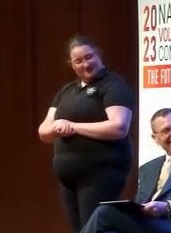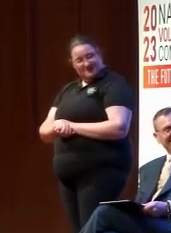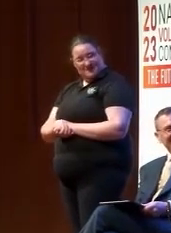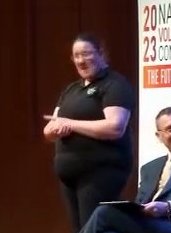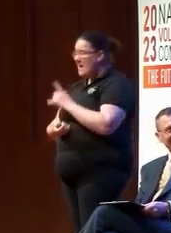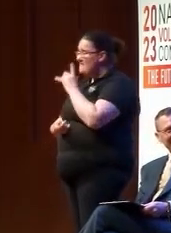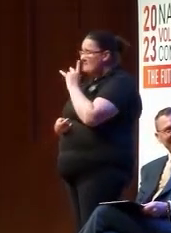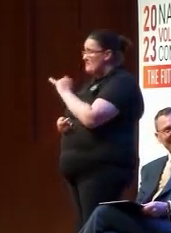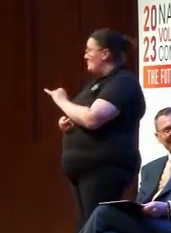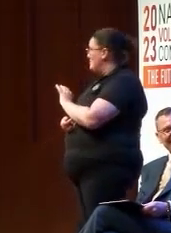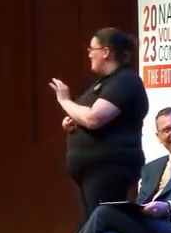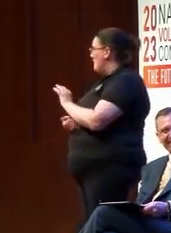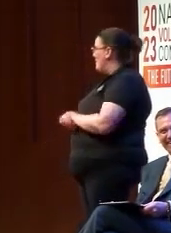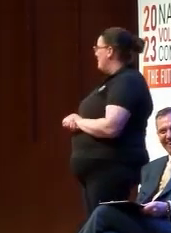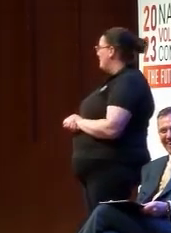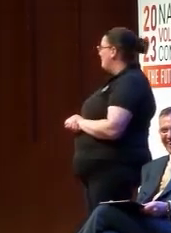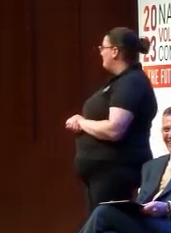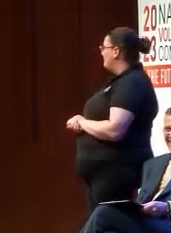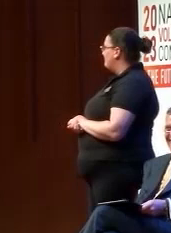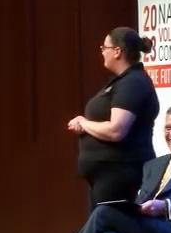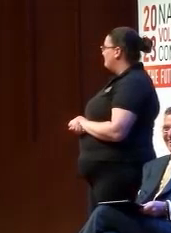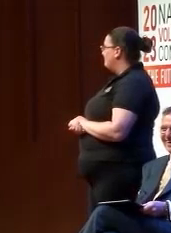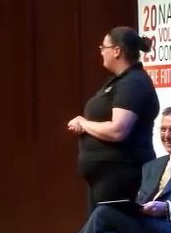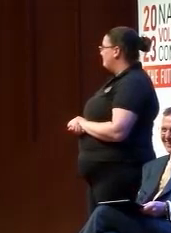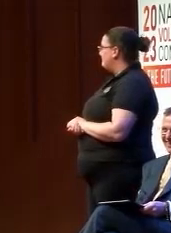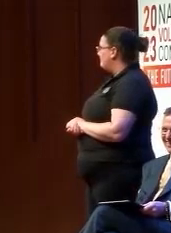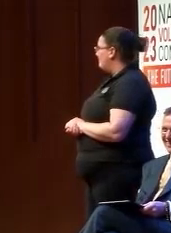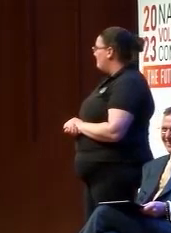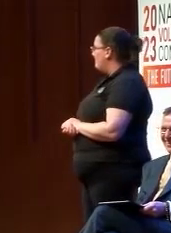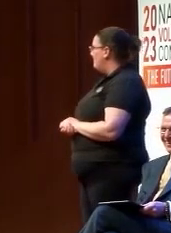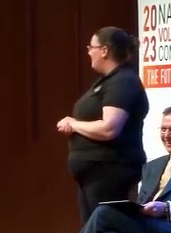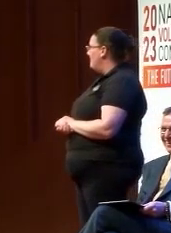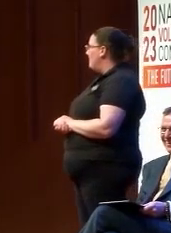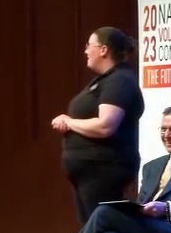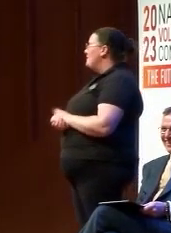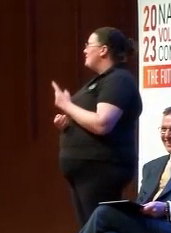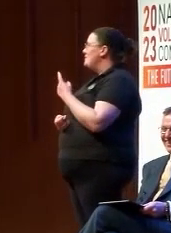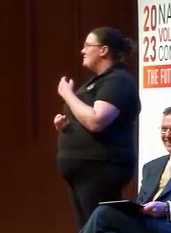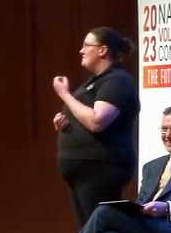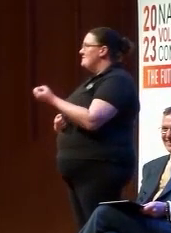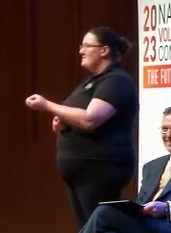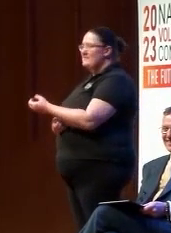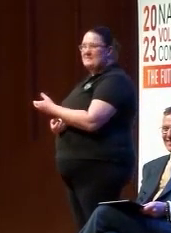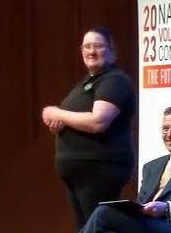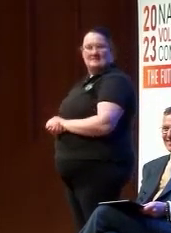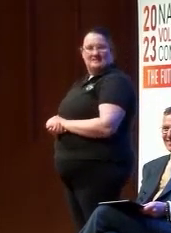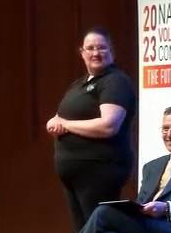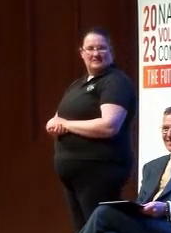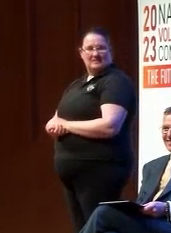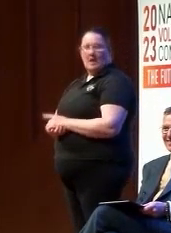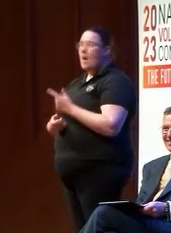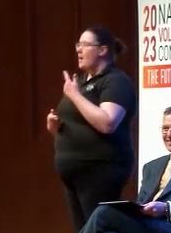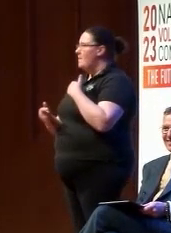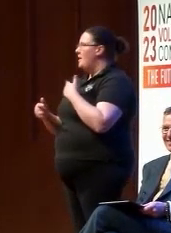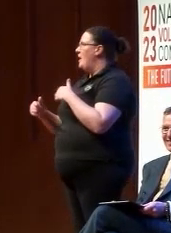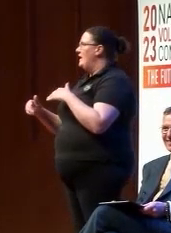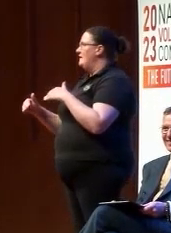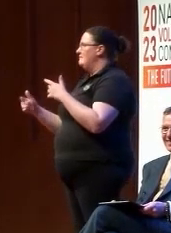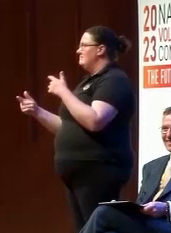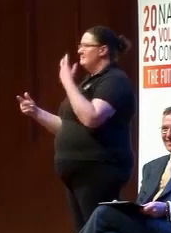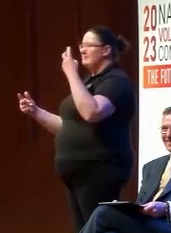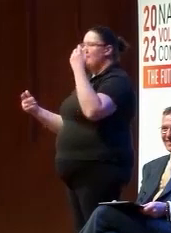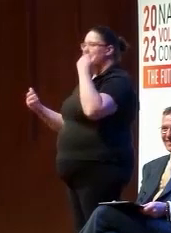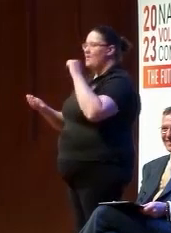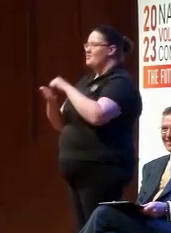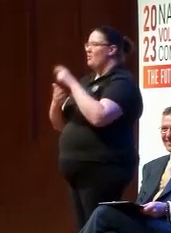Unfortunately, I'm not. He might know who is, though. So whoever put that question in. Actually, I can introduce you to the right people. So come and see me later. That's